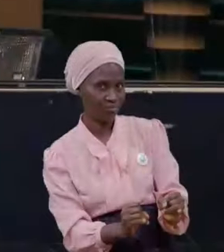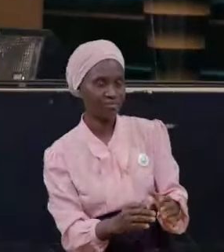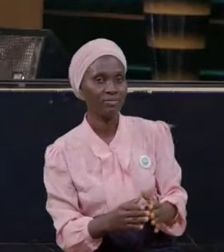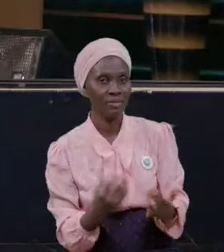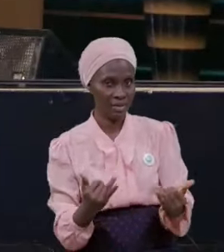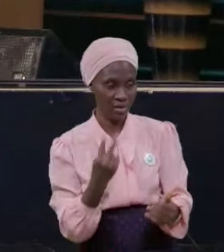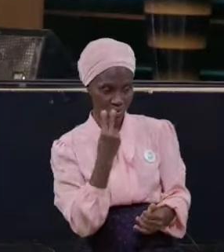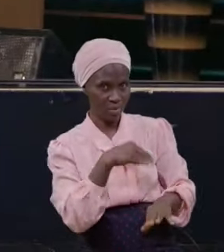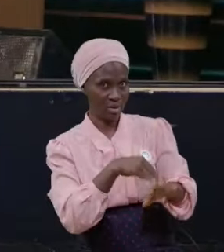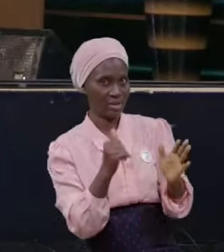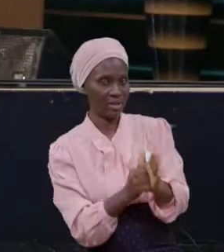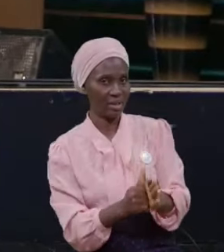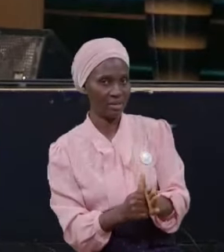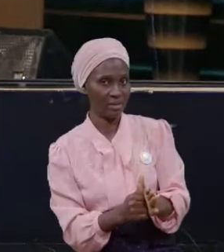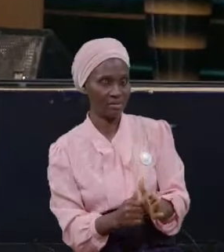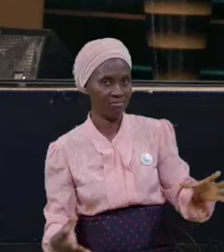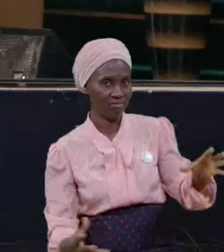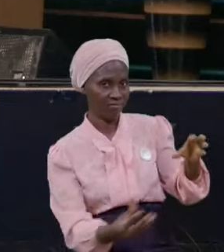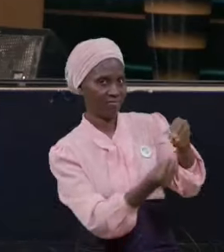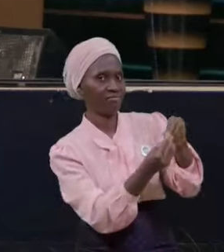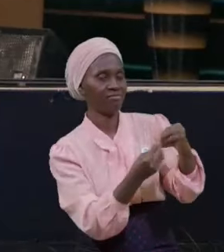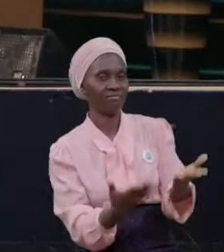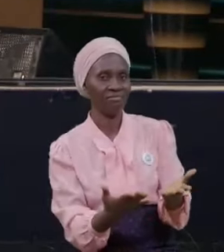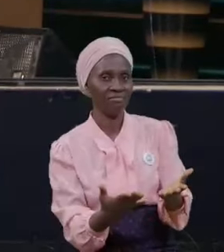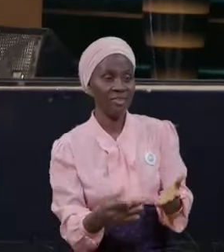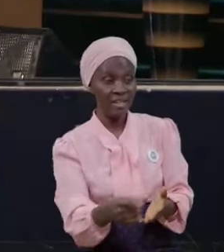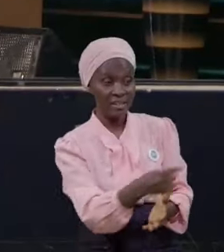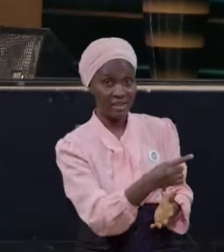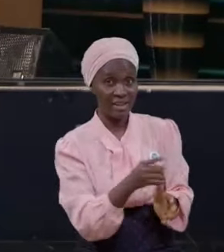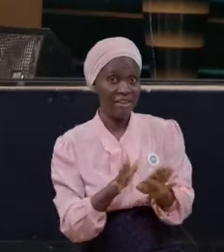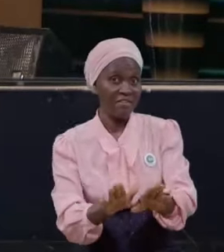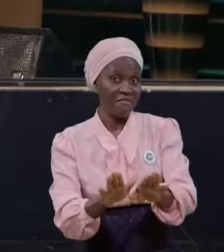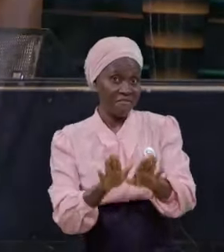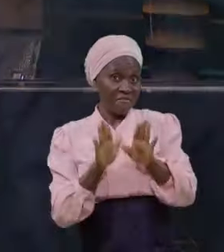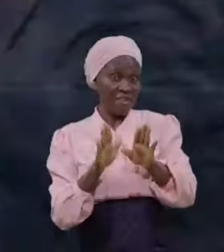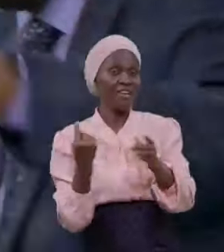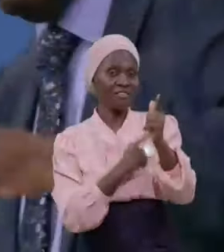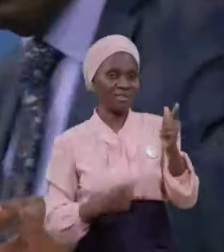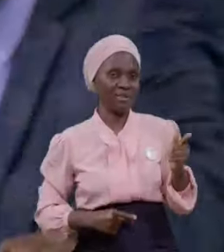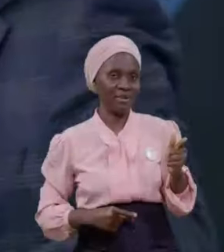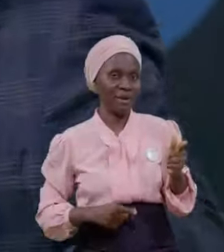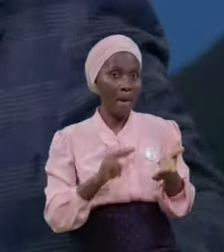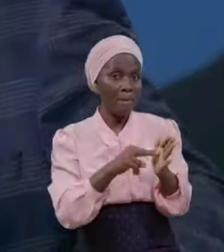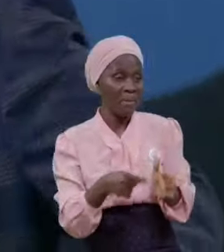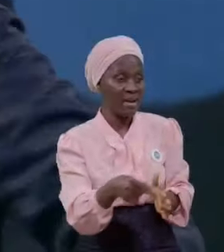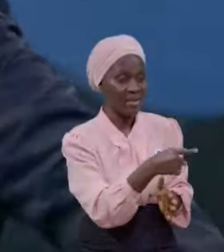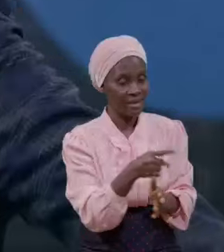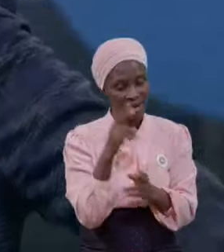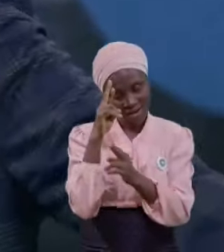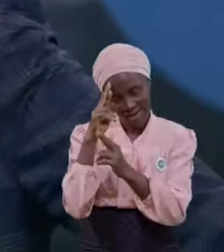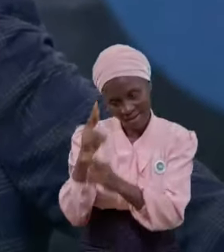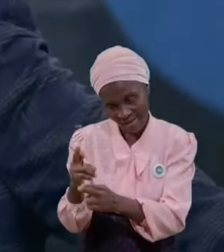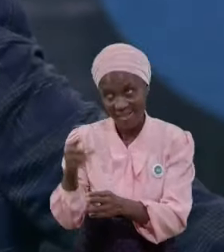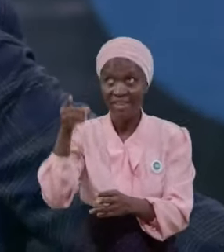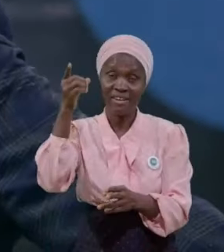they feared the Lord. They reverenced the Lord. They seek, they honor the Lord.